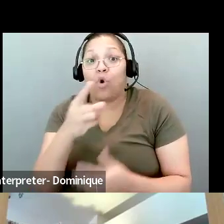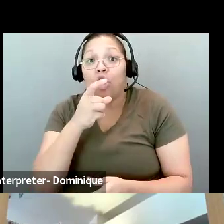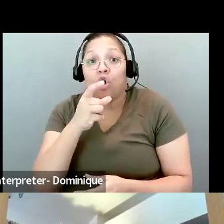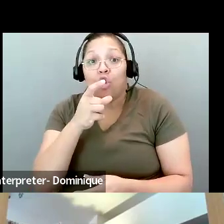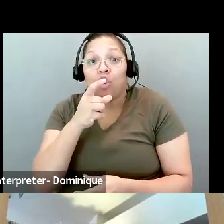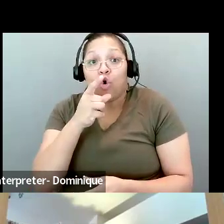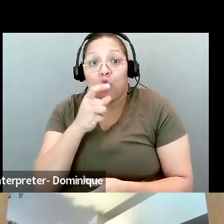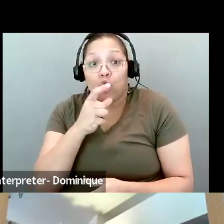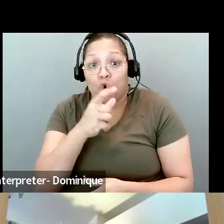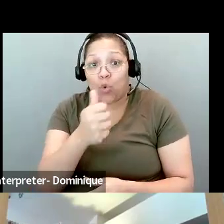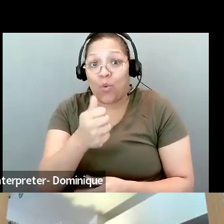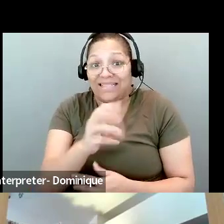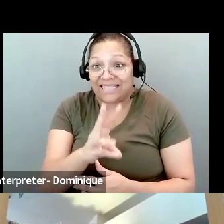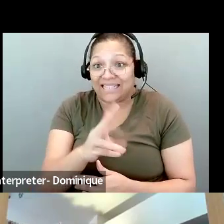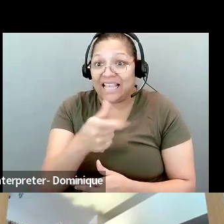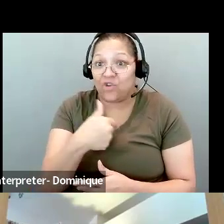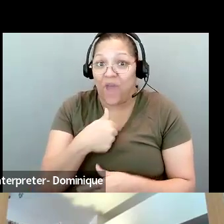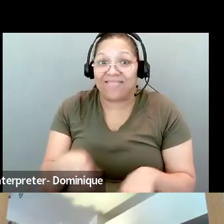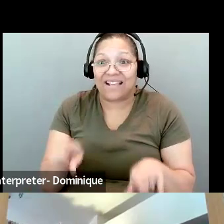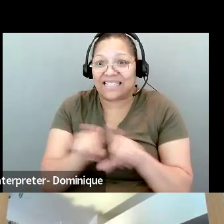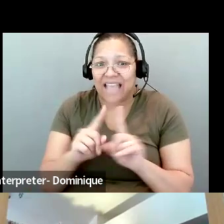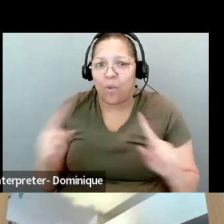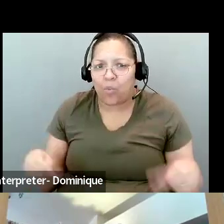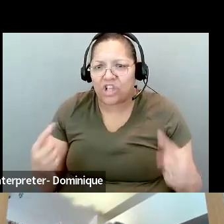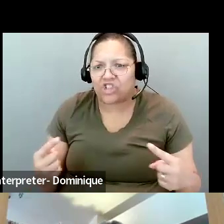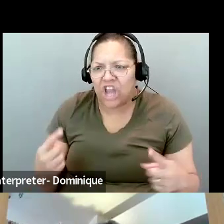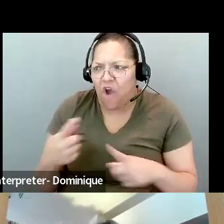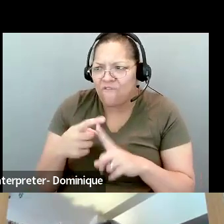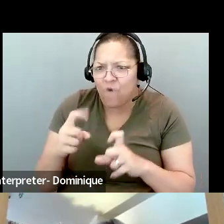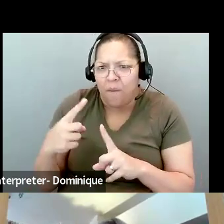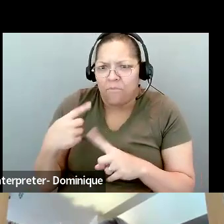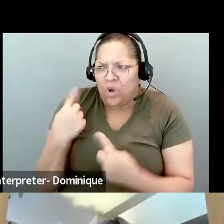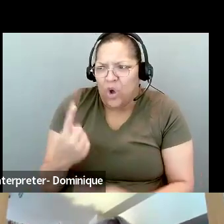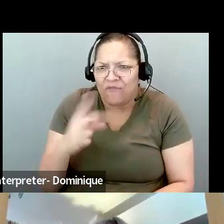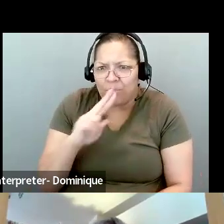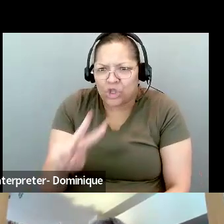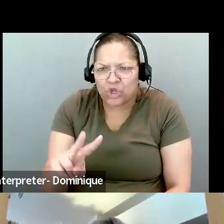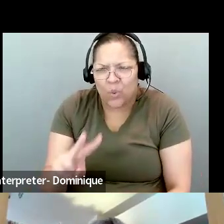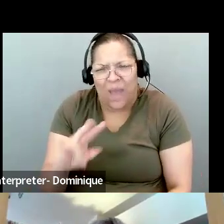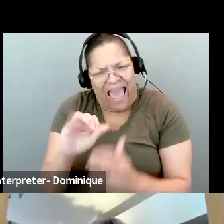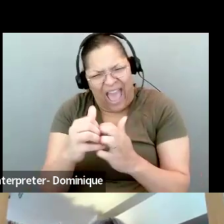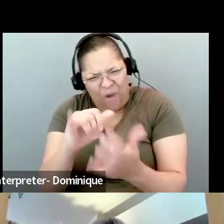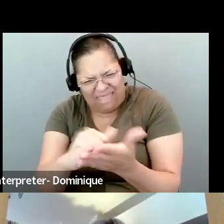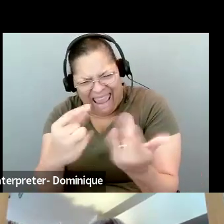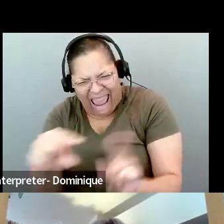16 had the same wheelchair since they were 2? How does that even happen? Those are the stories